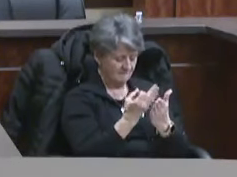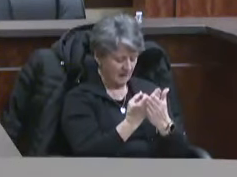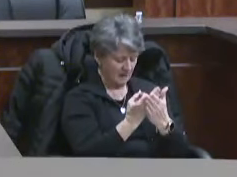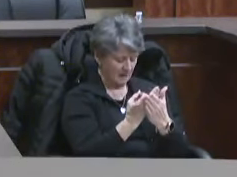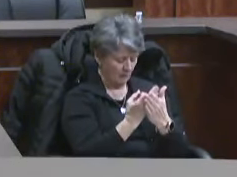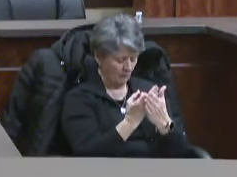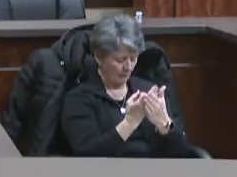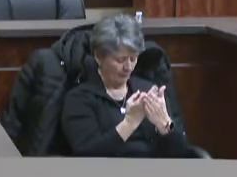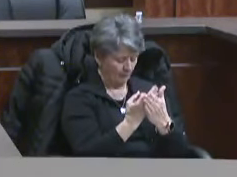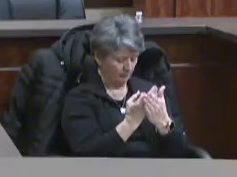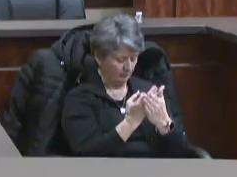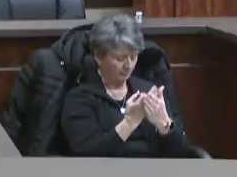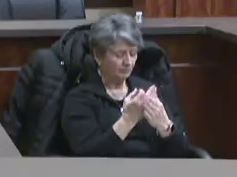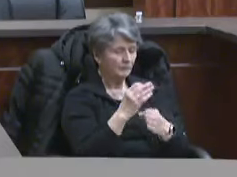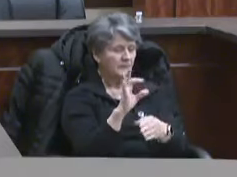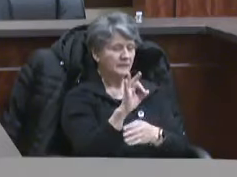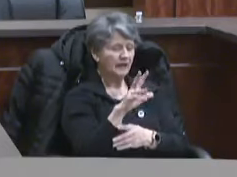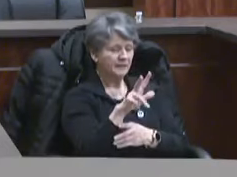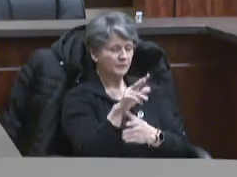at